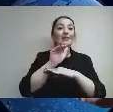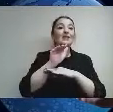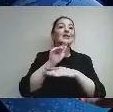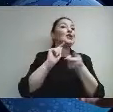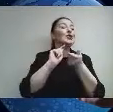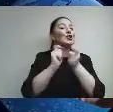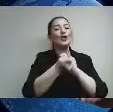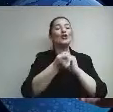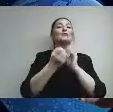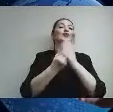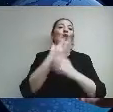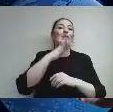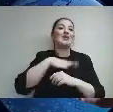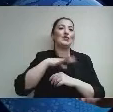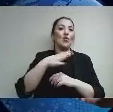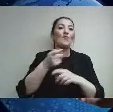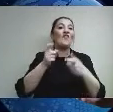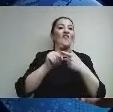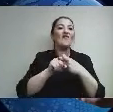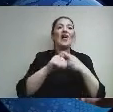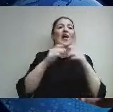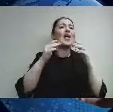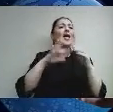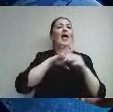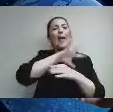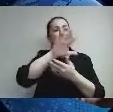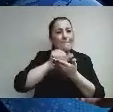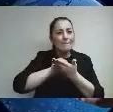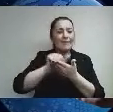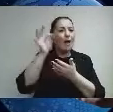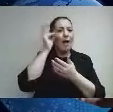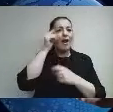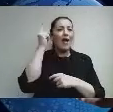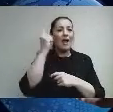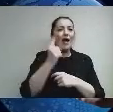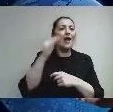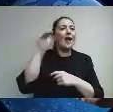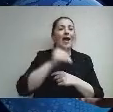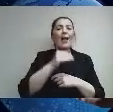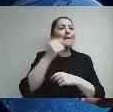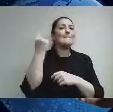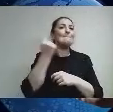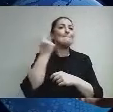up on our minds is that maybe I would open a YouTube channel and